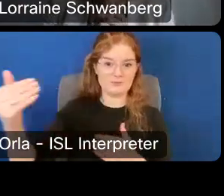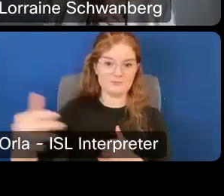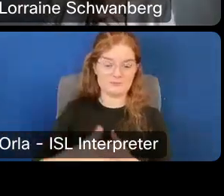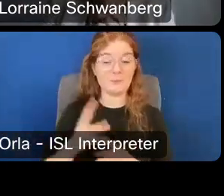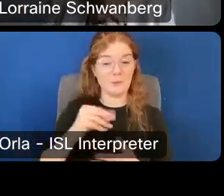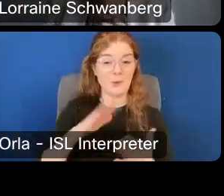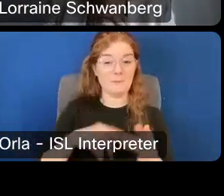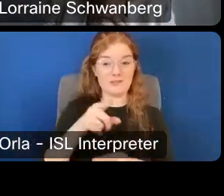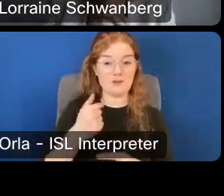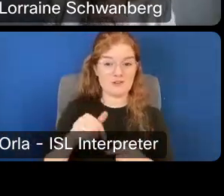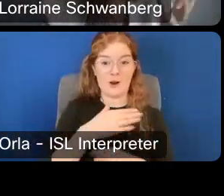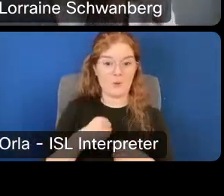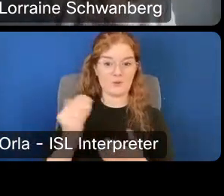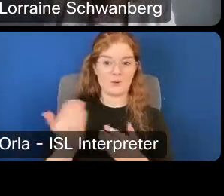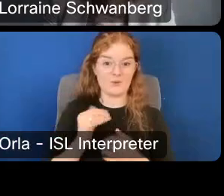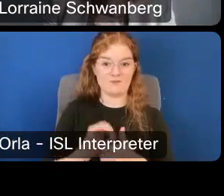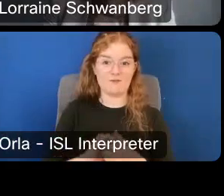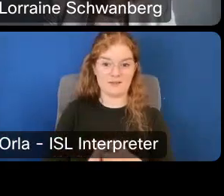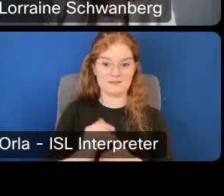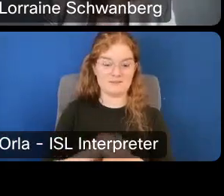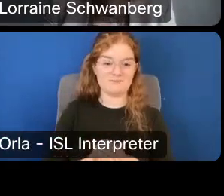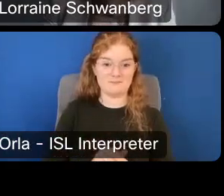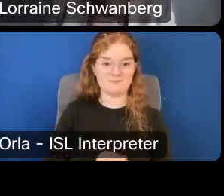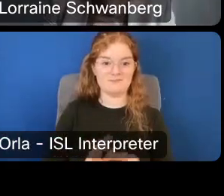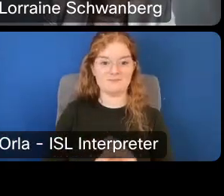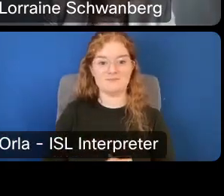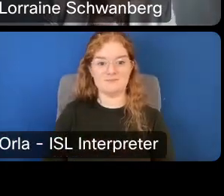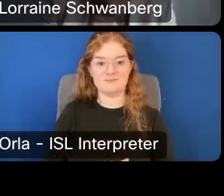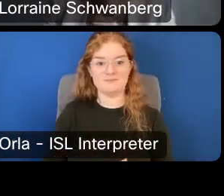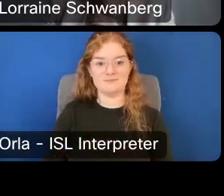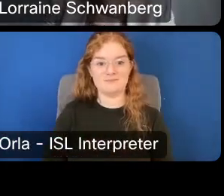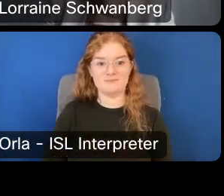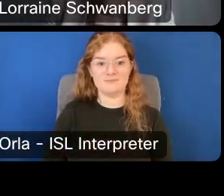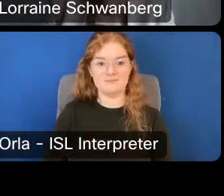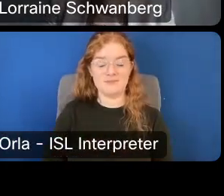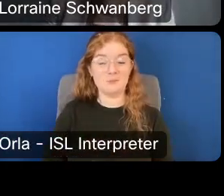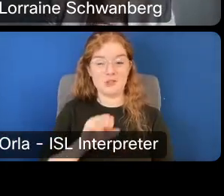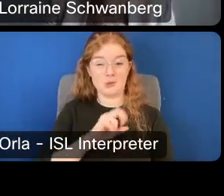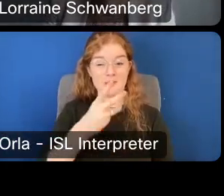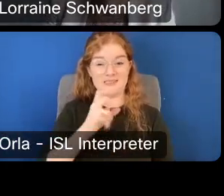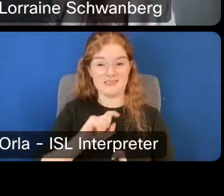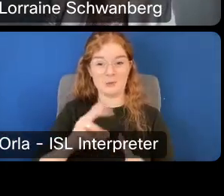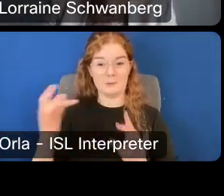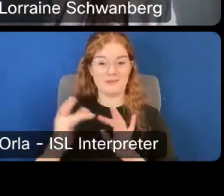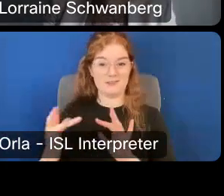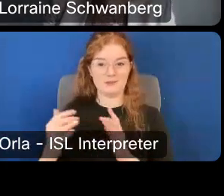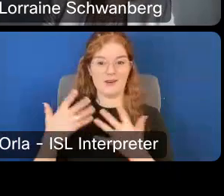our close friend and whatnot. I'm sure we'll be in touch quite a bit over the next